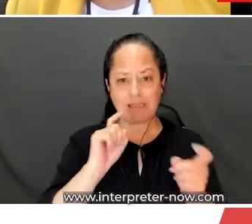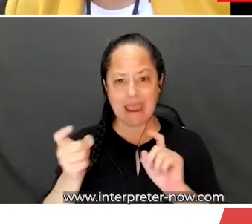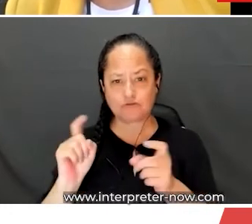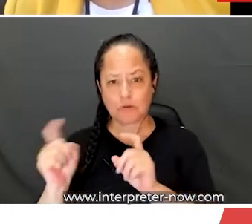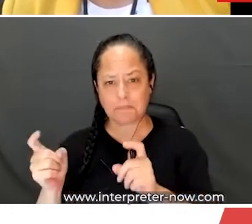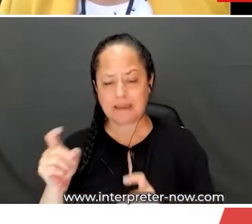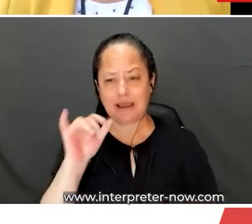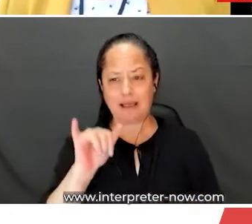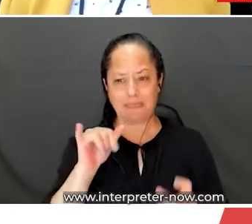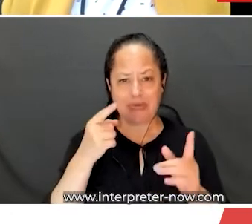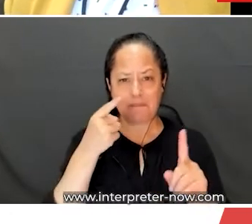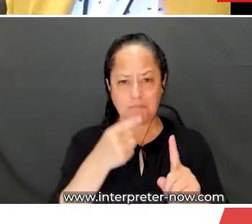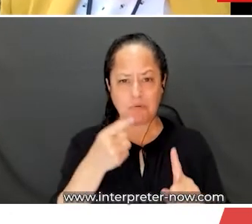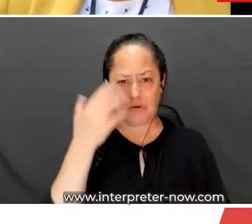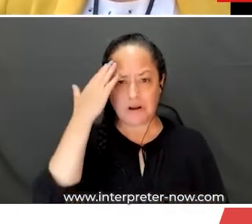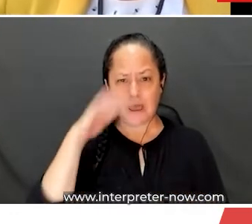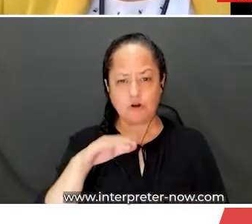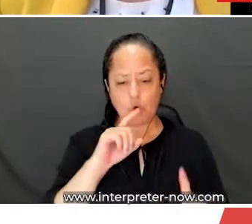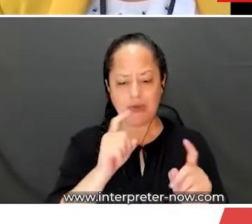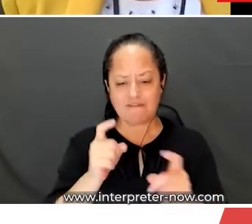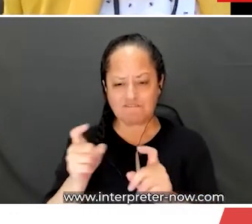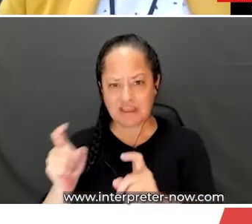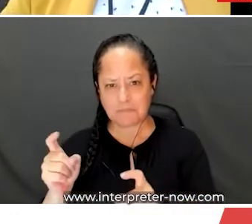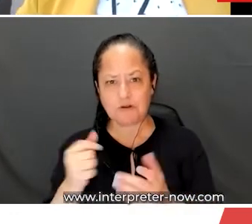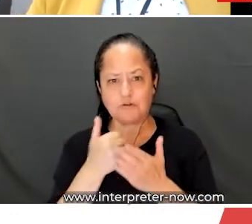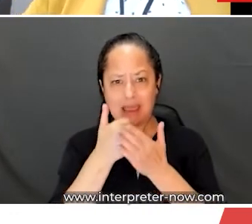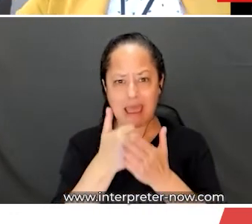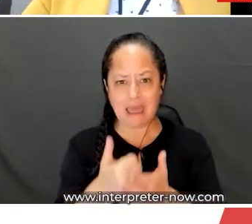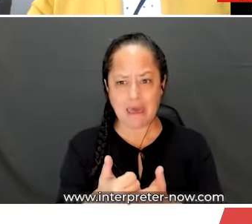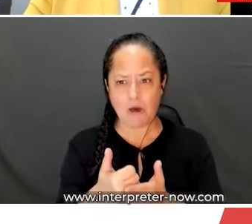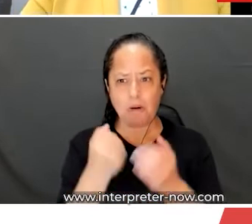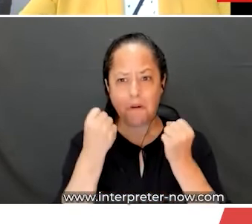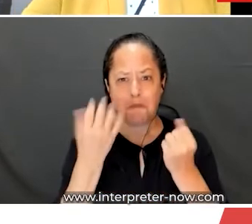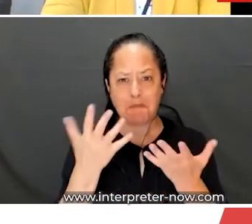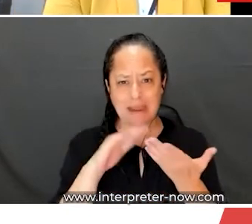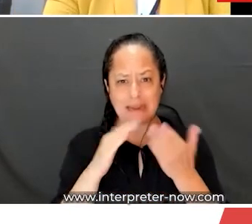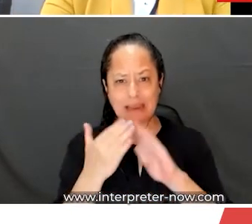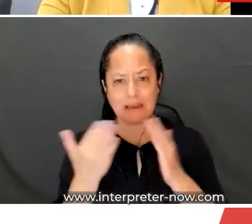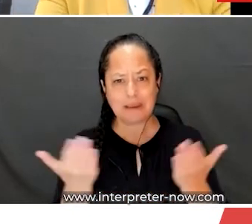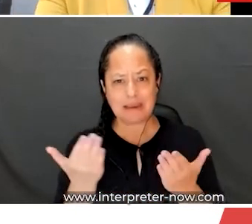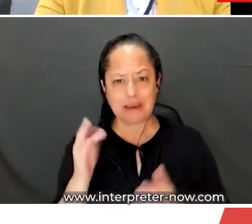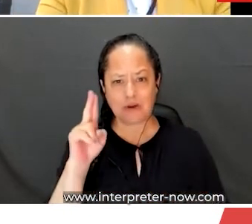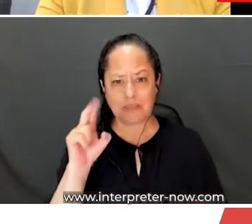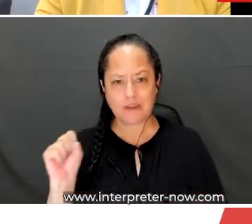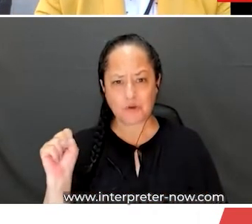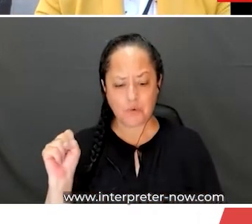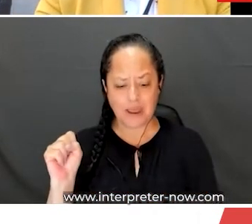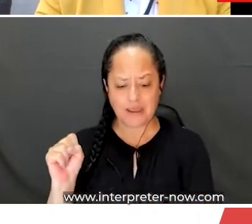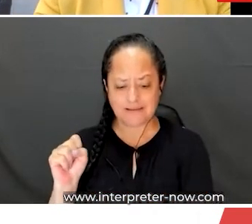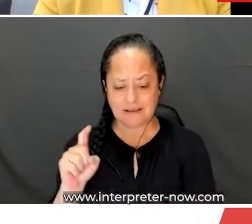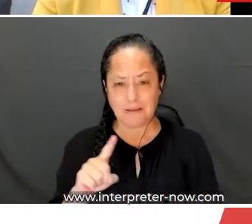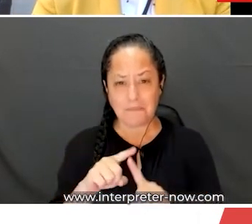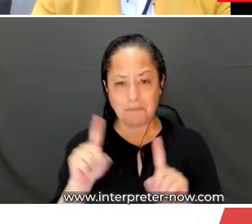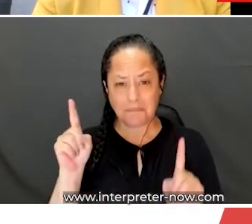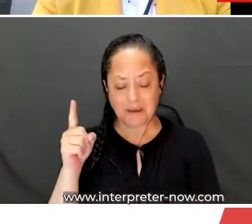this point, I know that philanthropy has helped many communities here in the United States, but